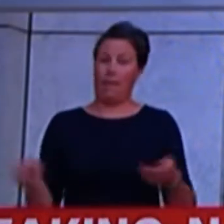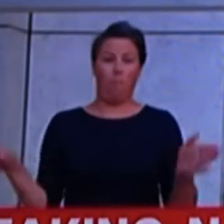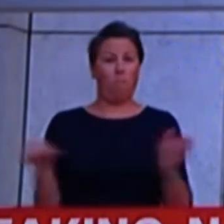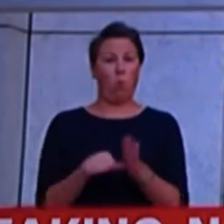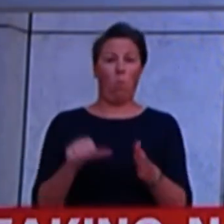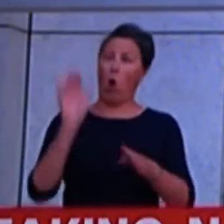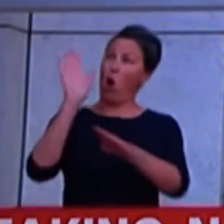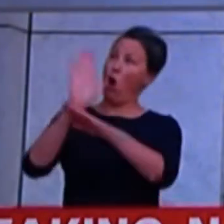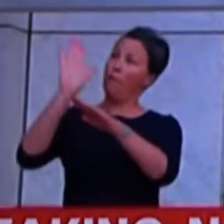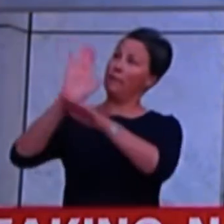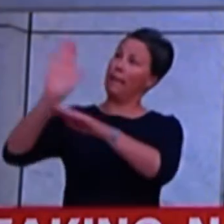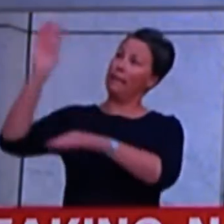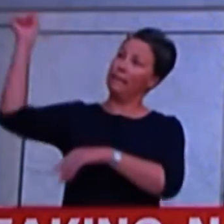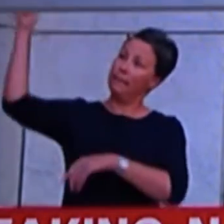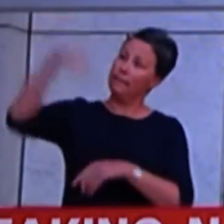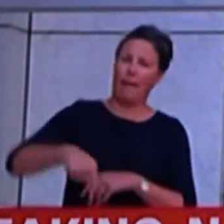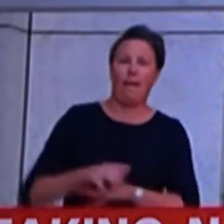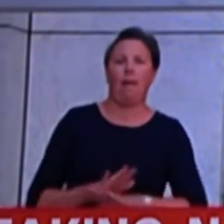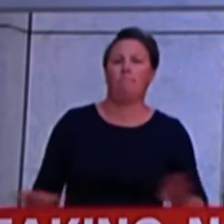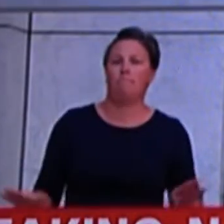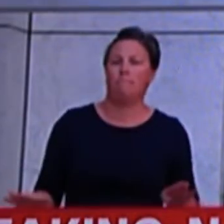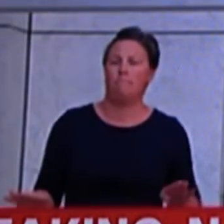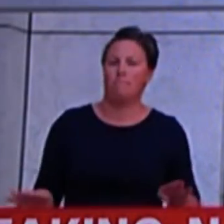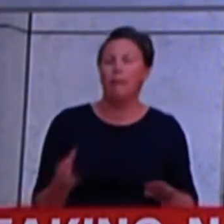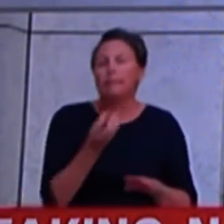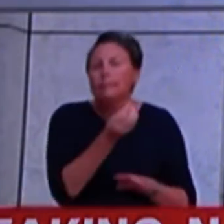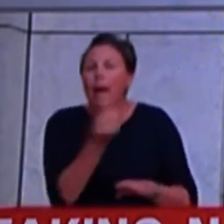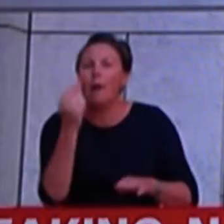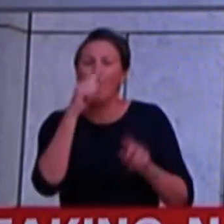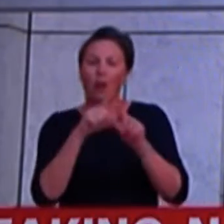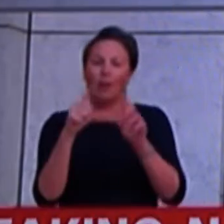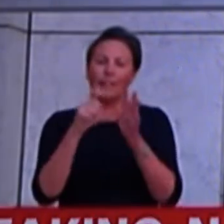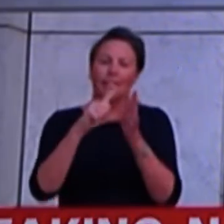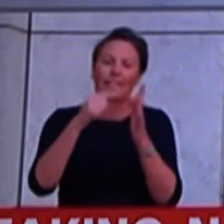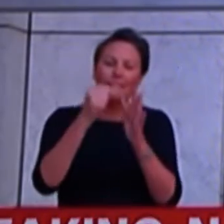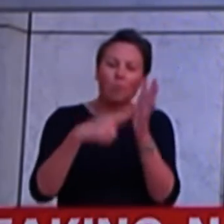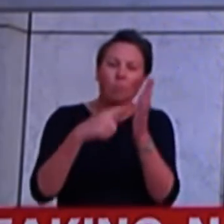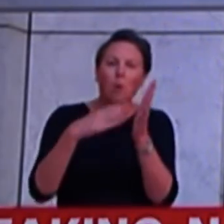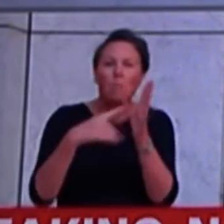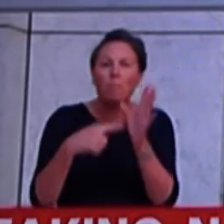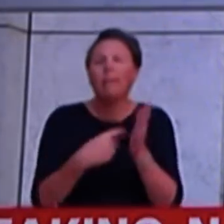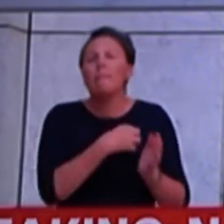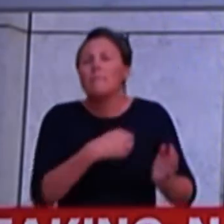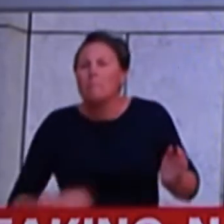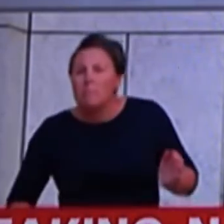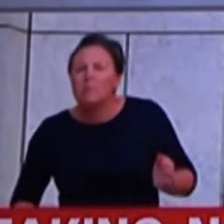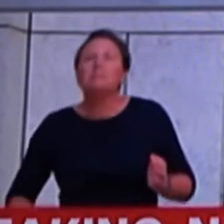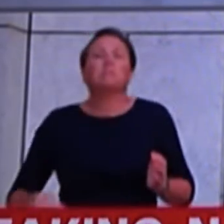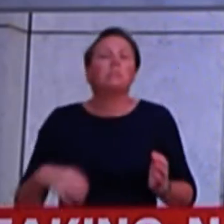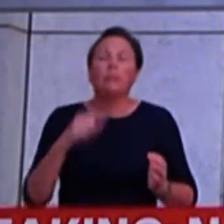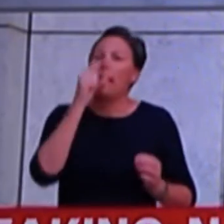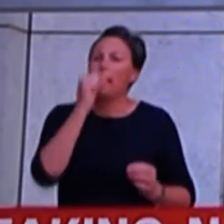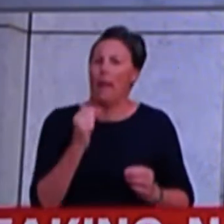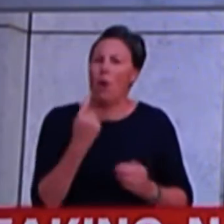to change any of those. There are some exemptions that sit around diplomatic travel and a few other very limited cases, and they'll